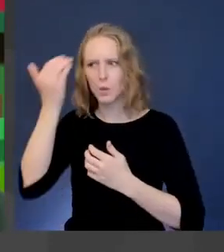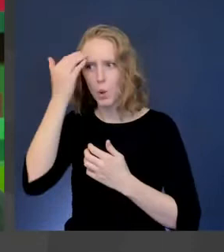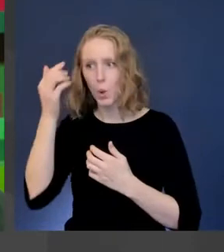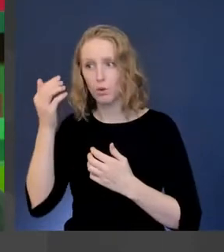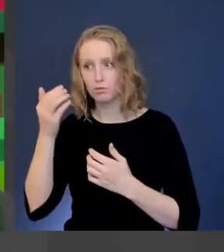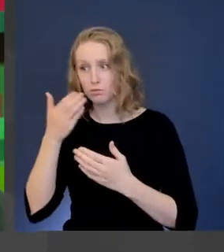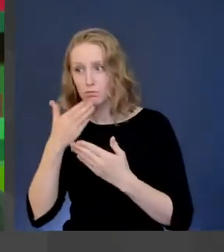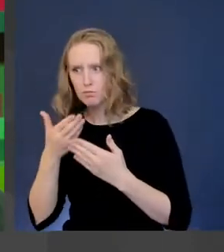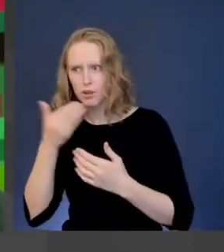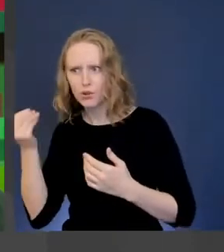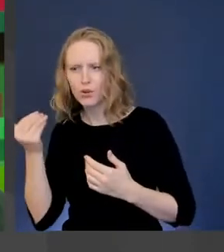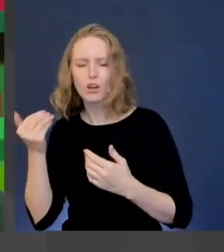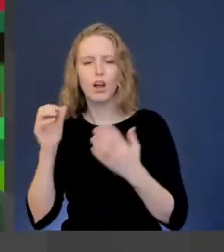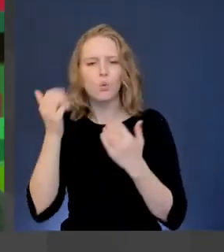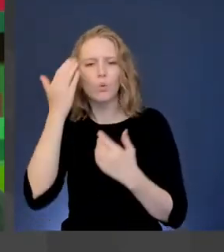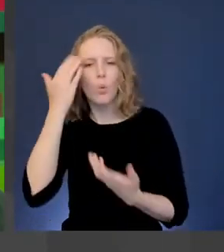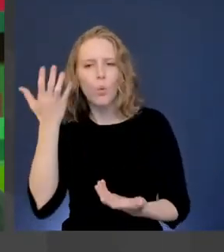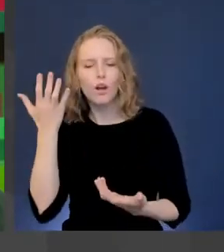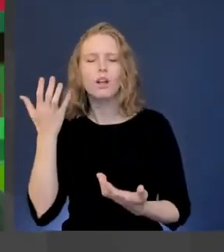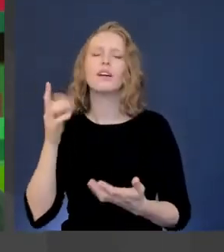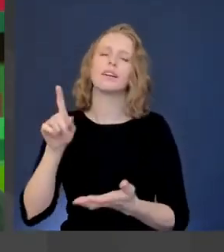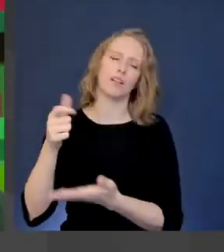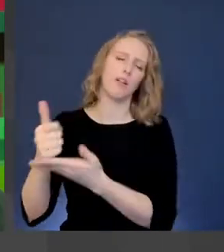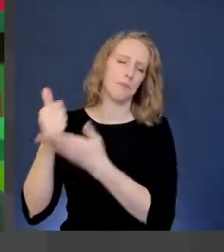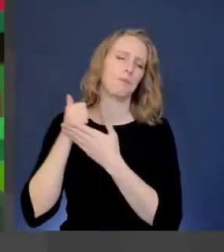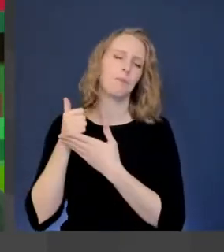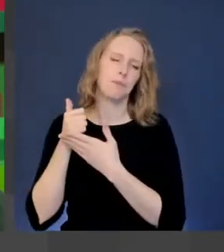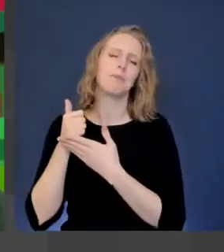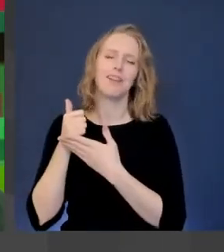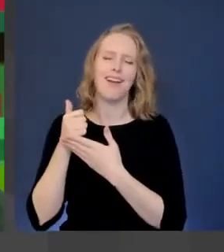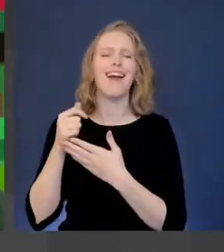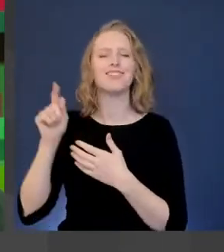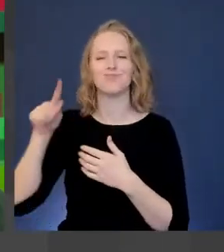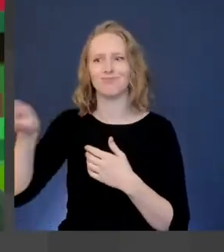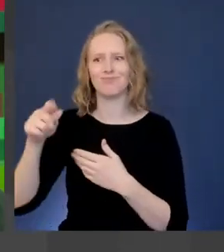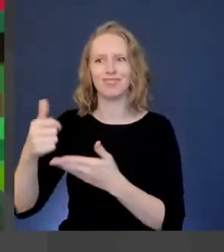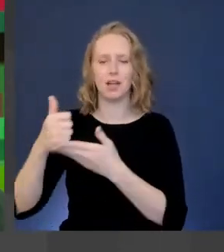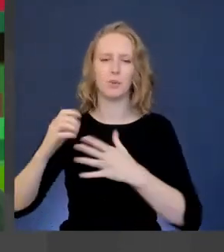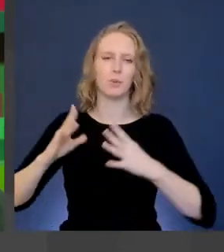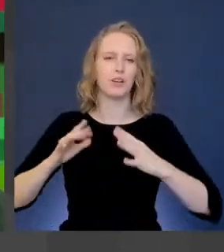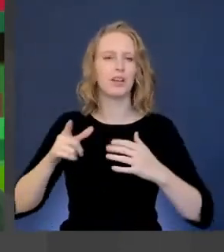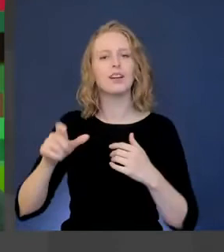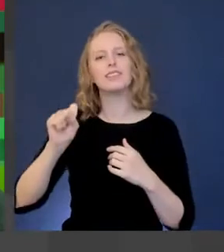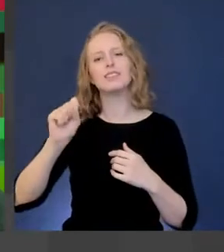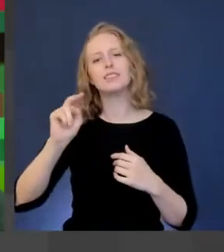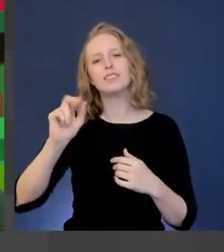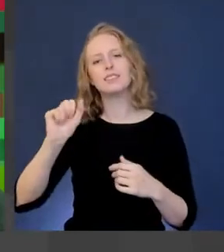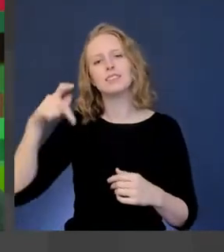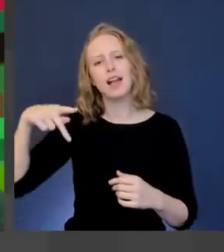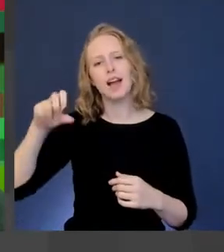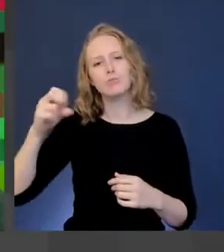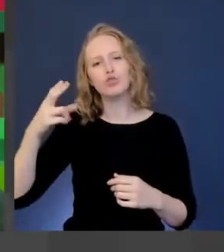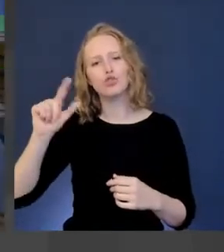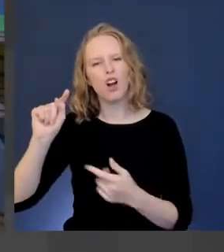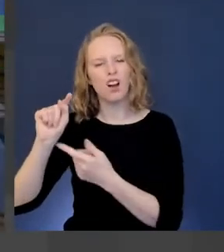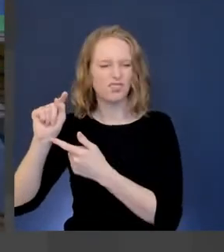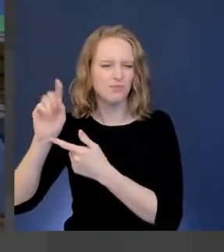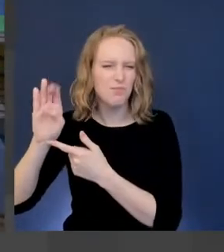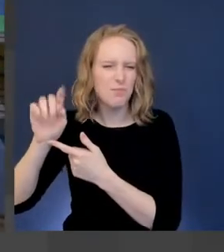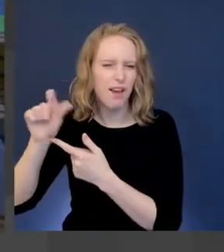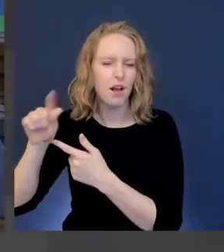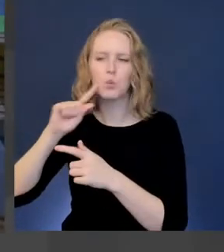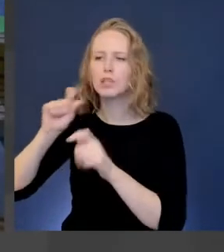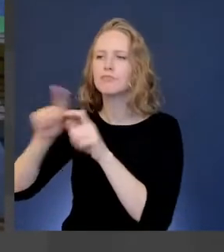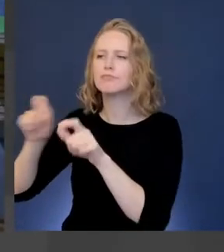needed a lot of help, and we've definitely gotten it. So we've been shipping snapshots, betas every week, and the people have been play testing and giving us feedback.